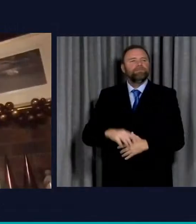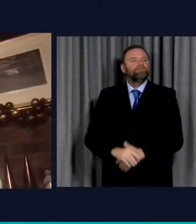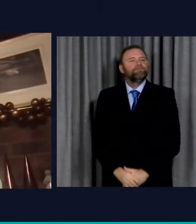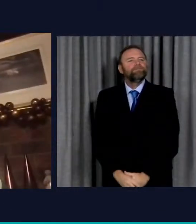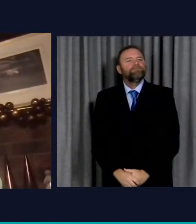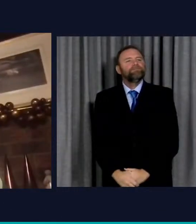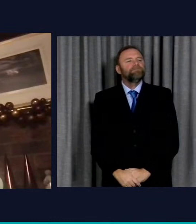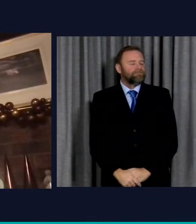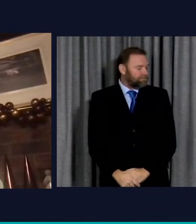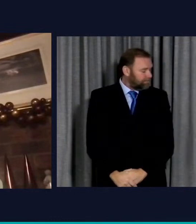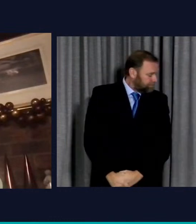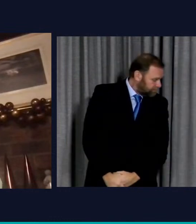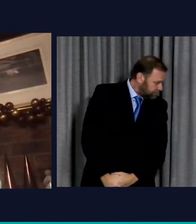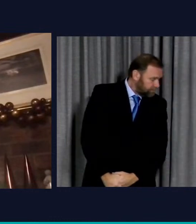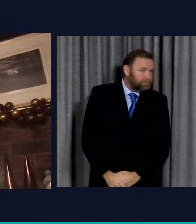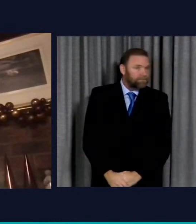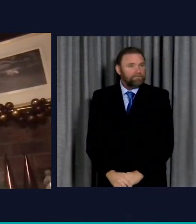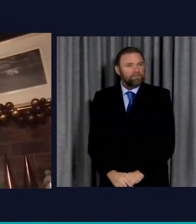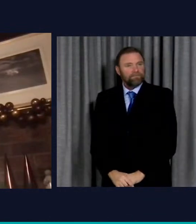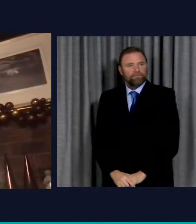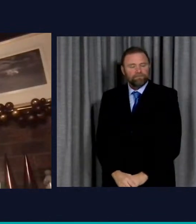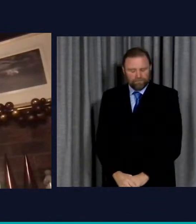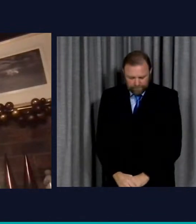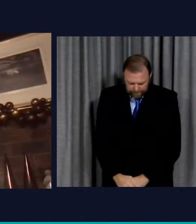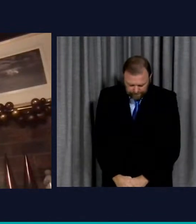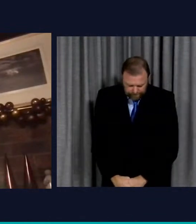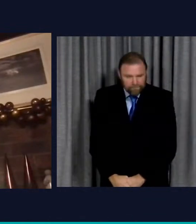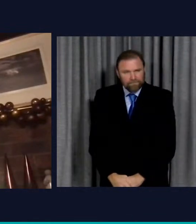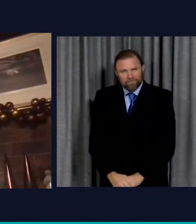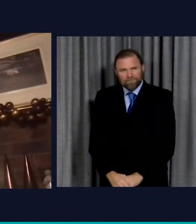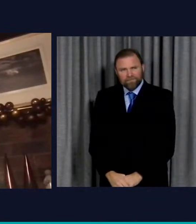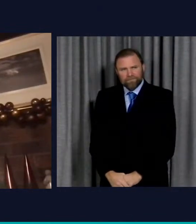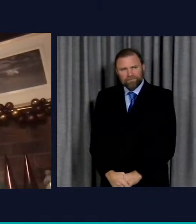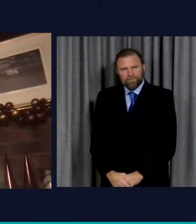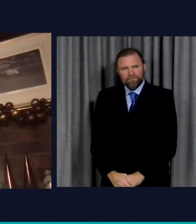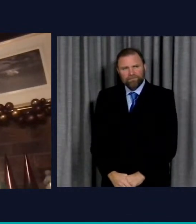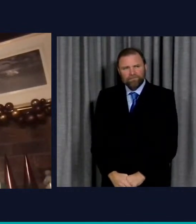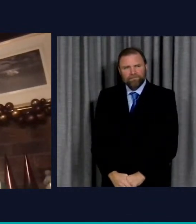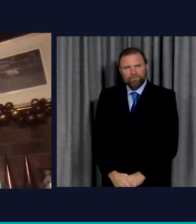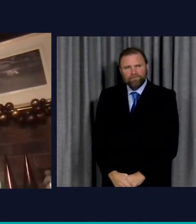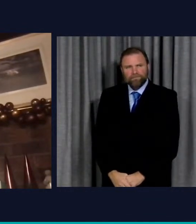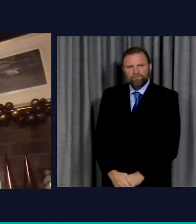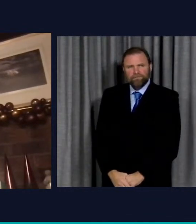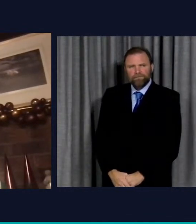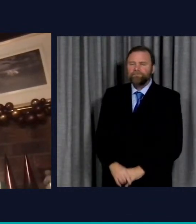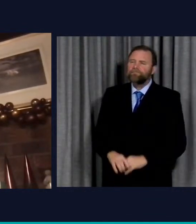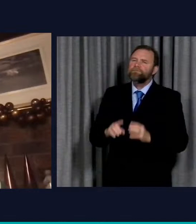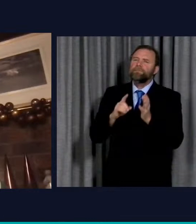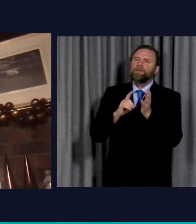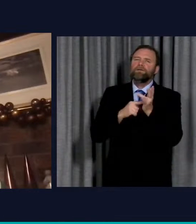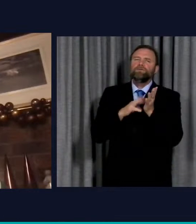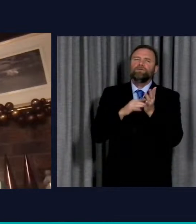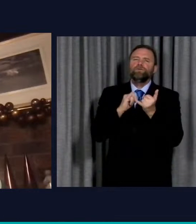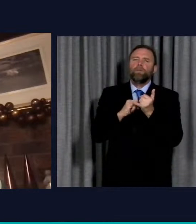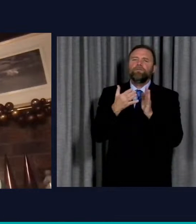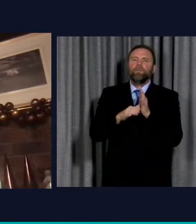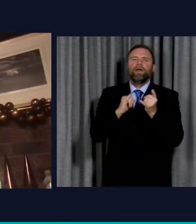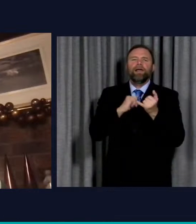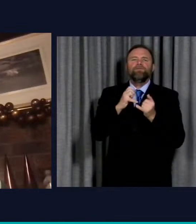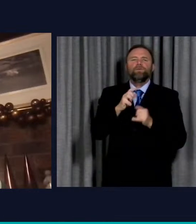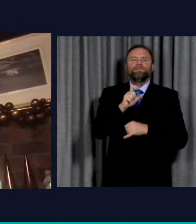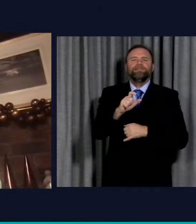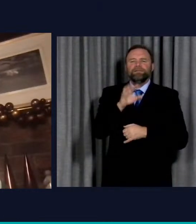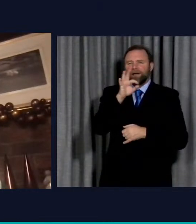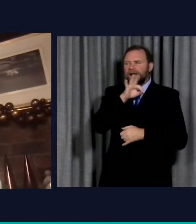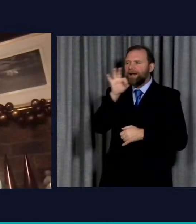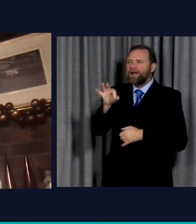Diolch yn fawr, Prif Weinidog. O ystyried bod nifer o'r achosion o Covid-19 yng Nghymru dal yn uchel iawn,